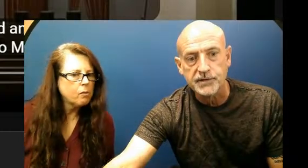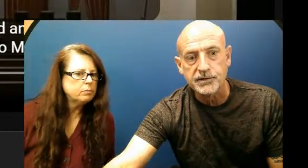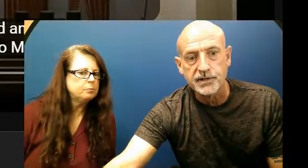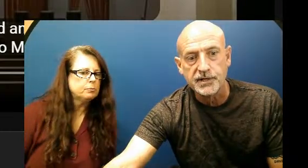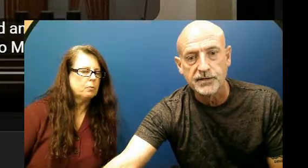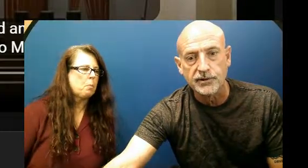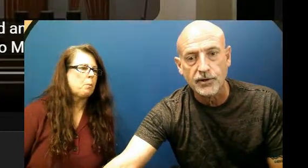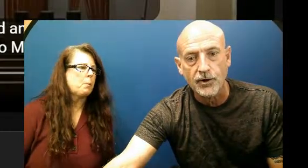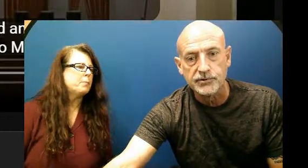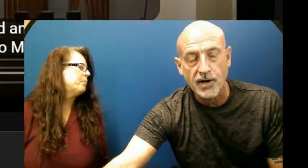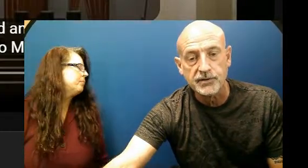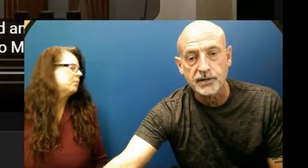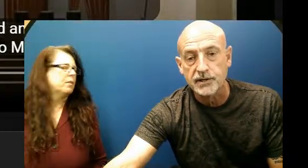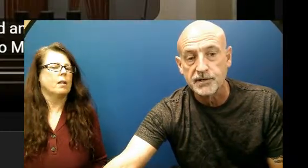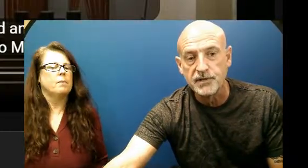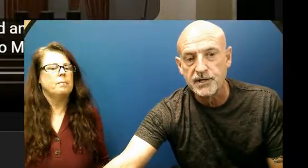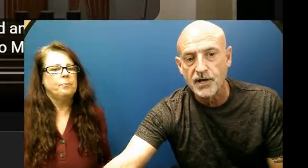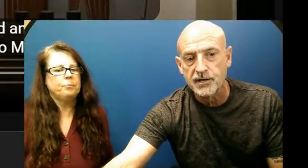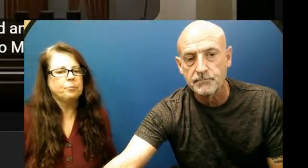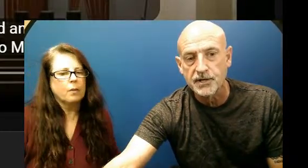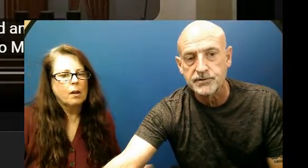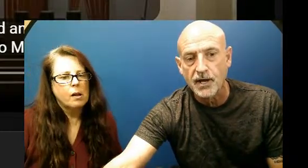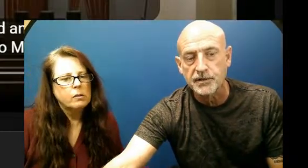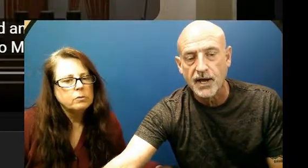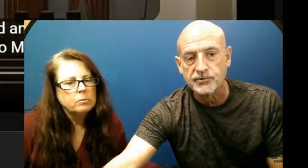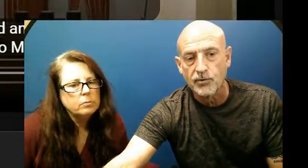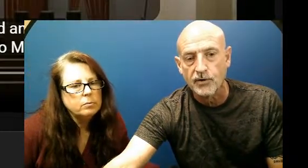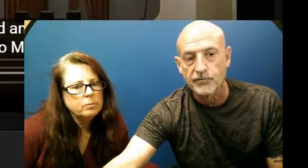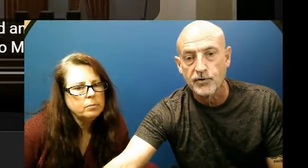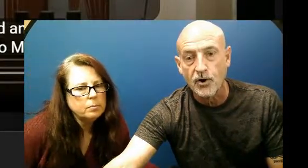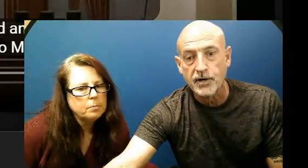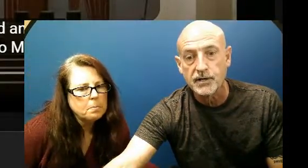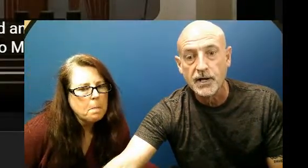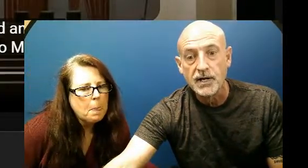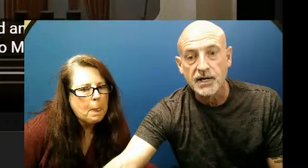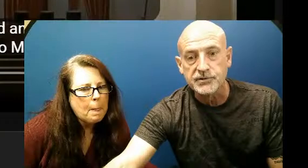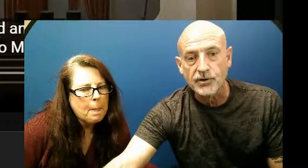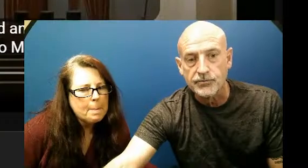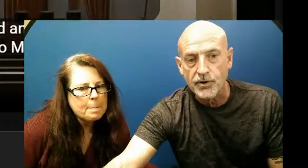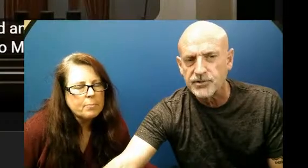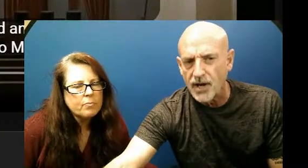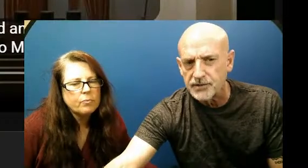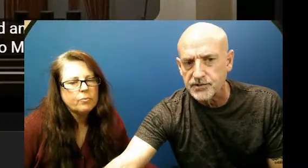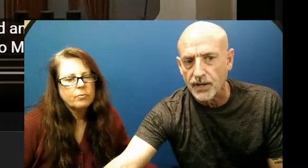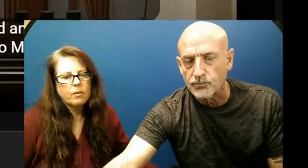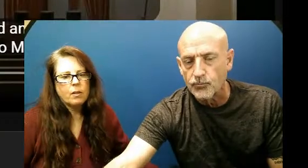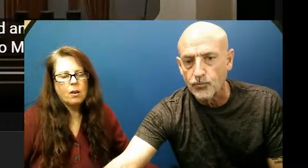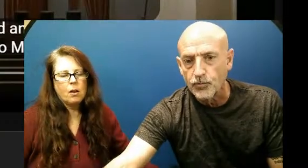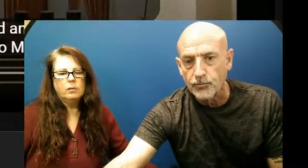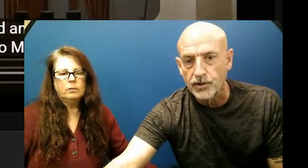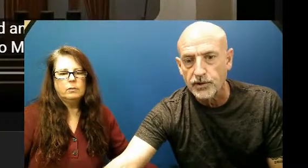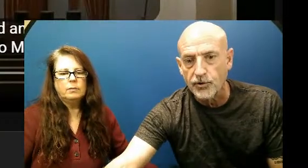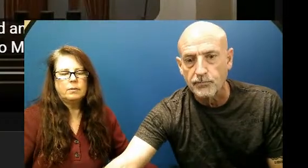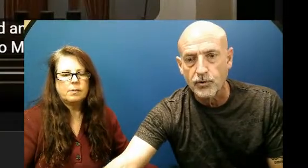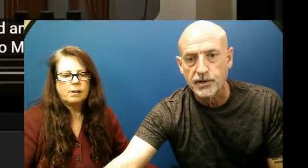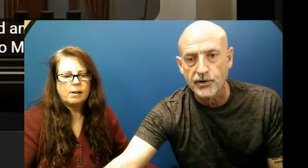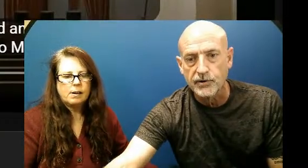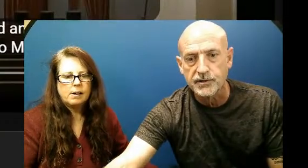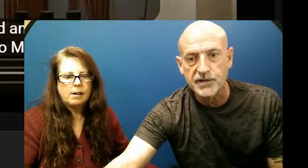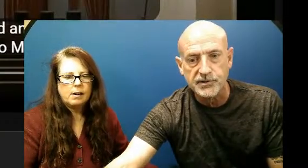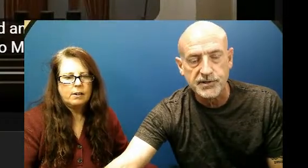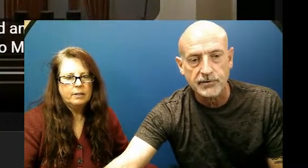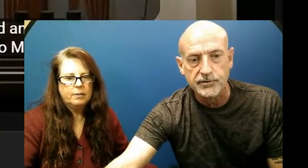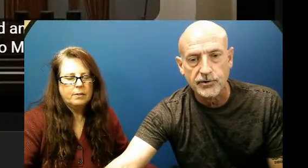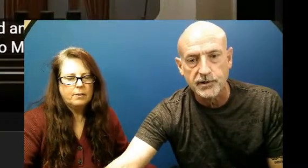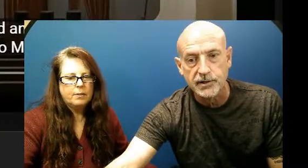the entity and the laws around that entity. But that's not a natural part of a free market. And so those concepts really, really are important here. And